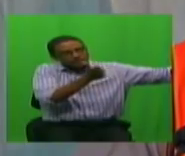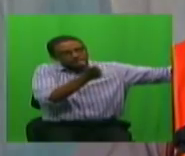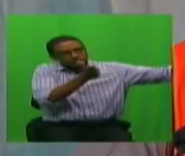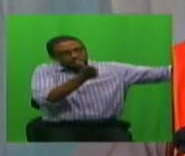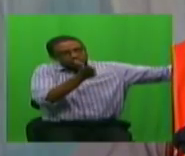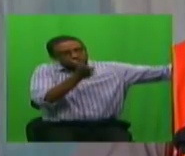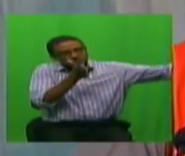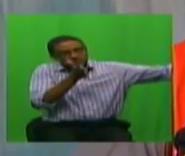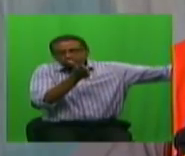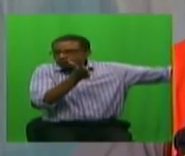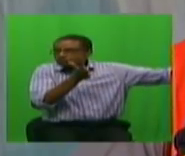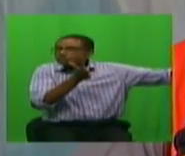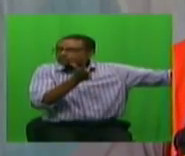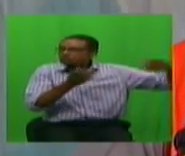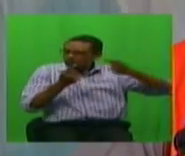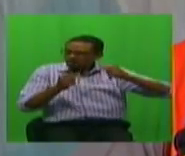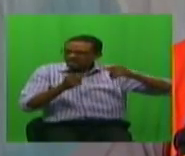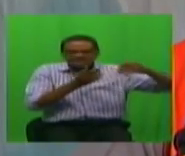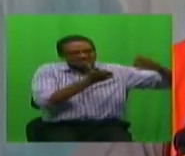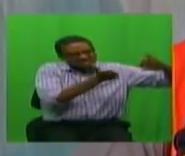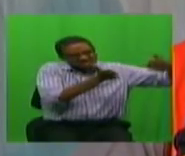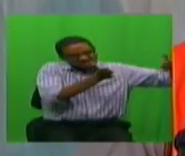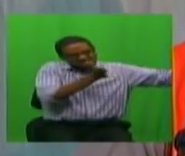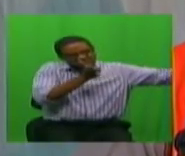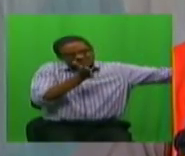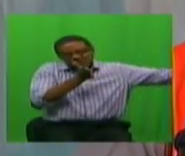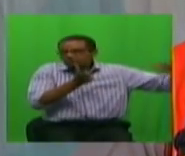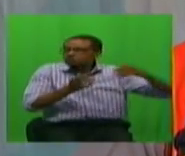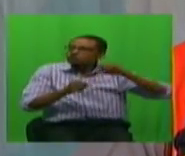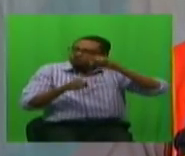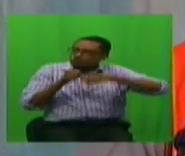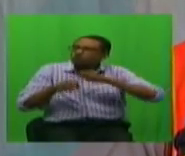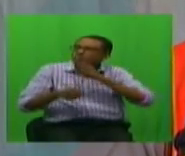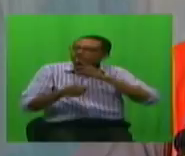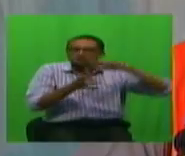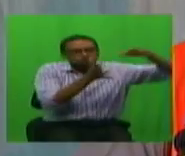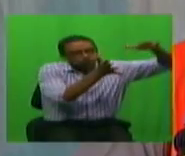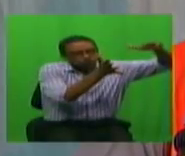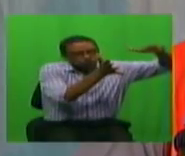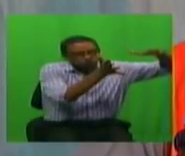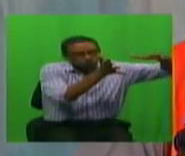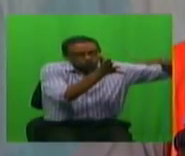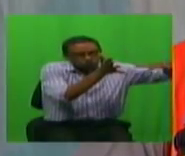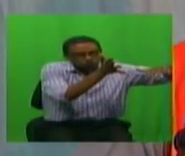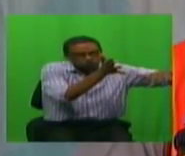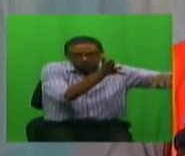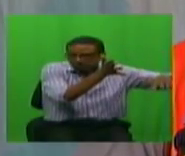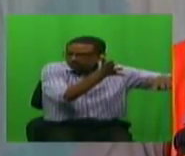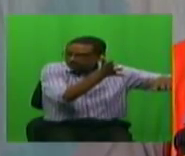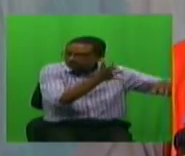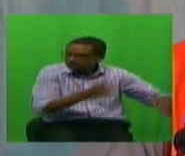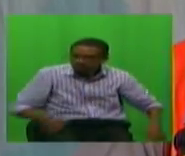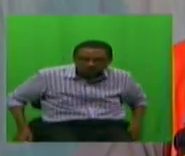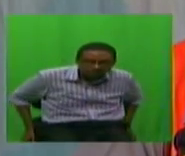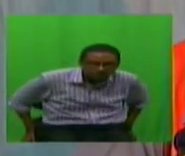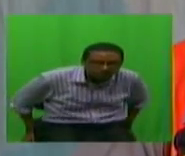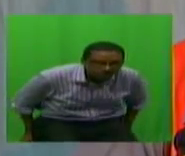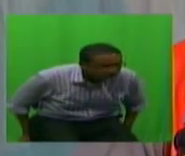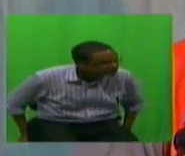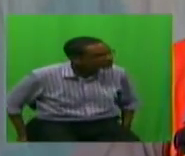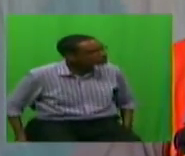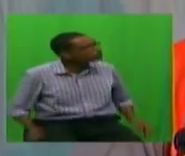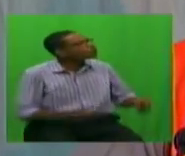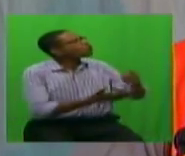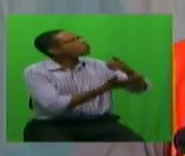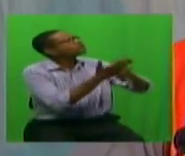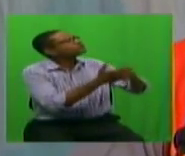speak about the Caroni project, but when the cleanup is over, what is your first goal or initiative? What's the first thing you're going to do to